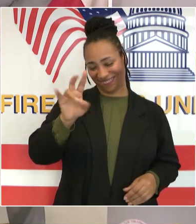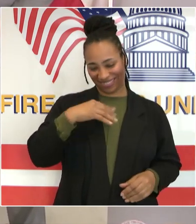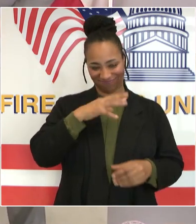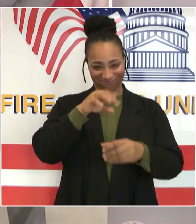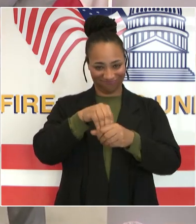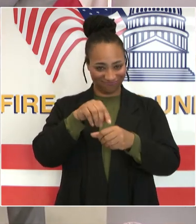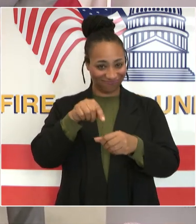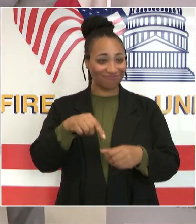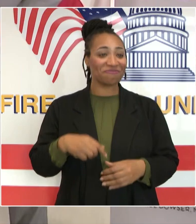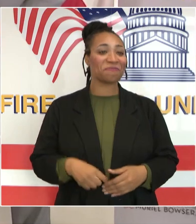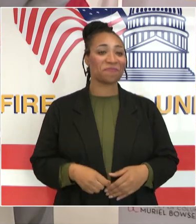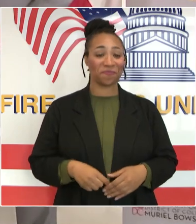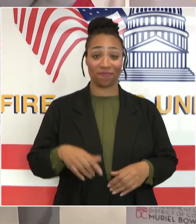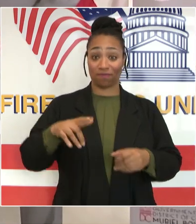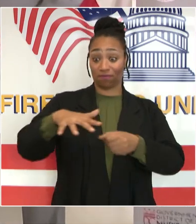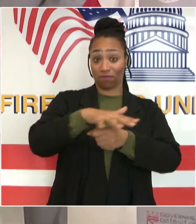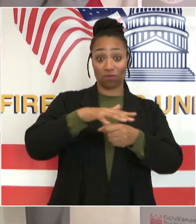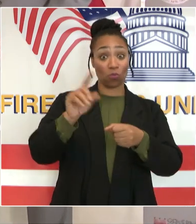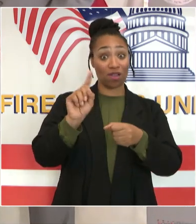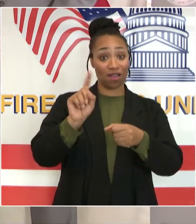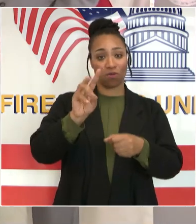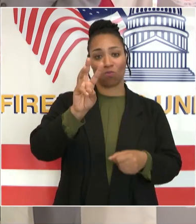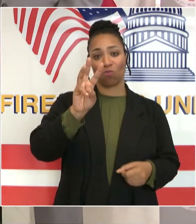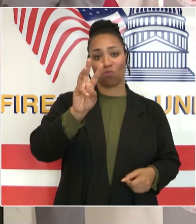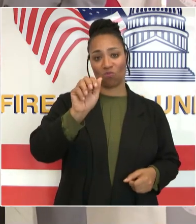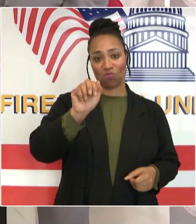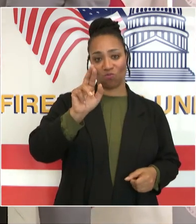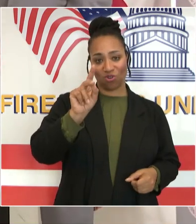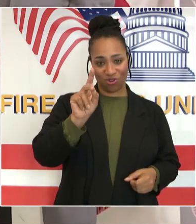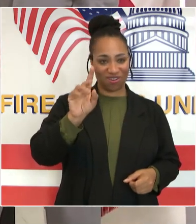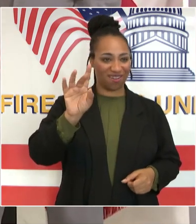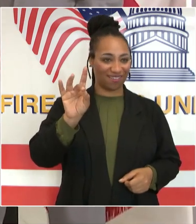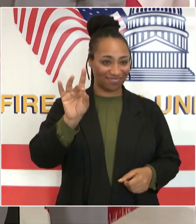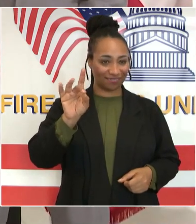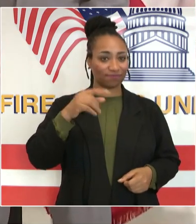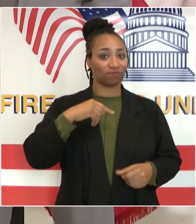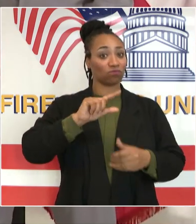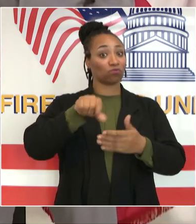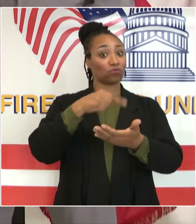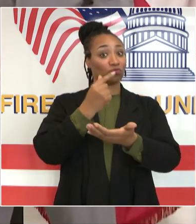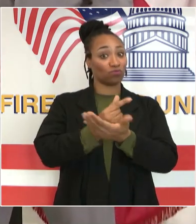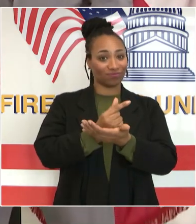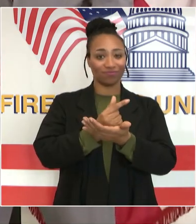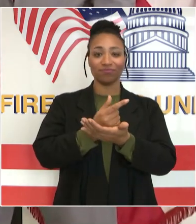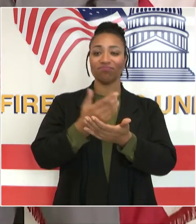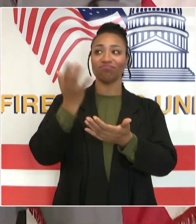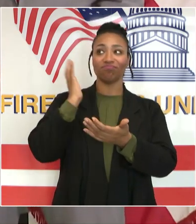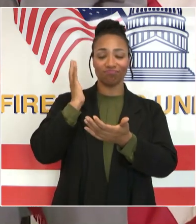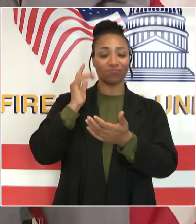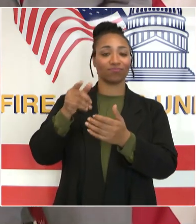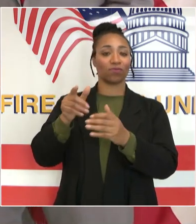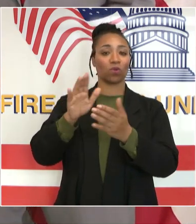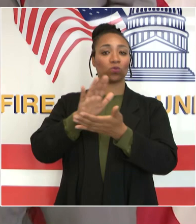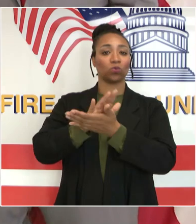School Without Walls High School. Throughout my life, I've always been driven by a deep desire to help my